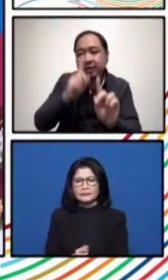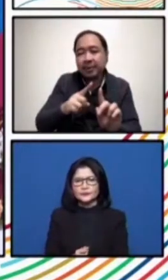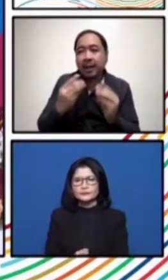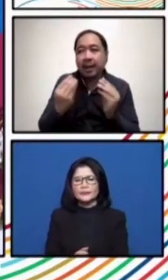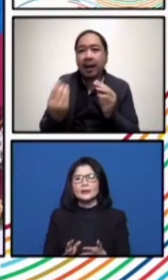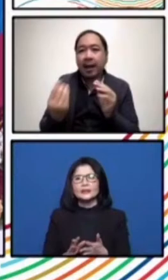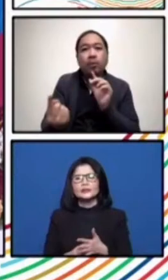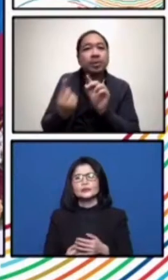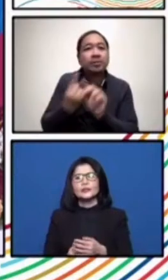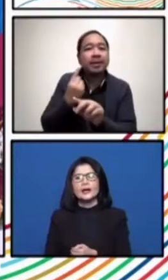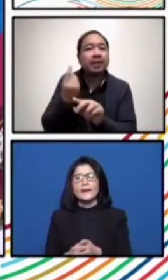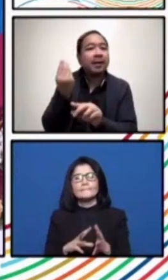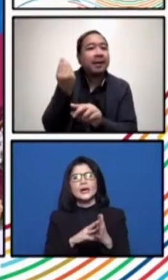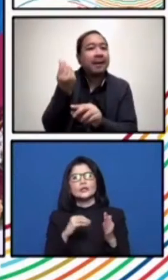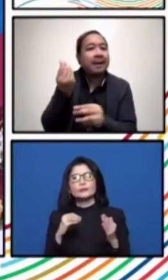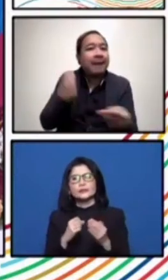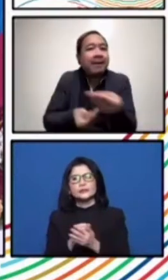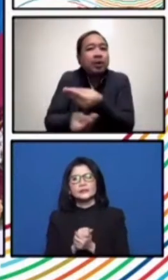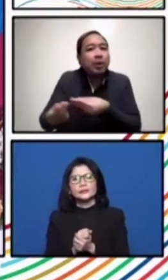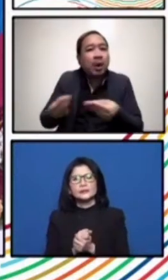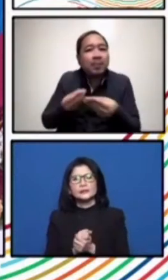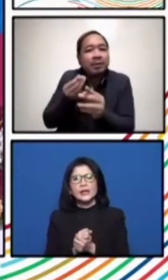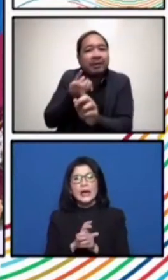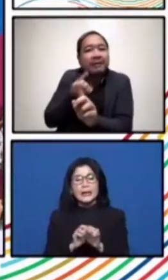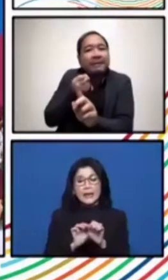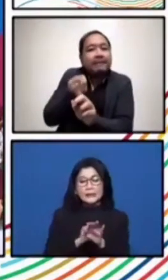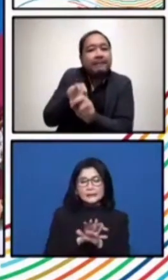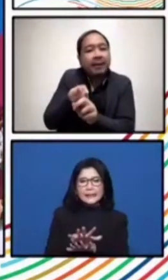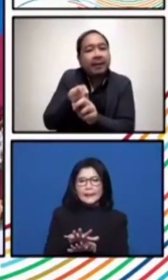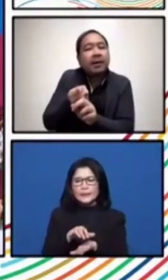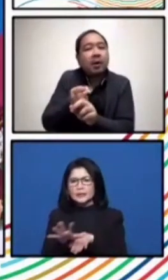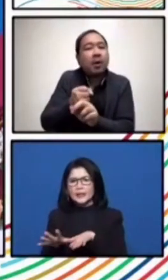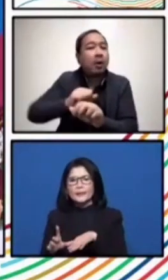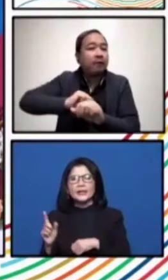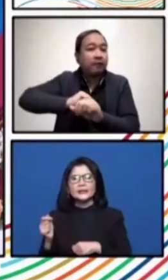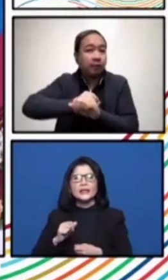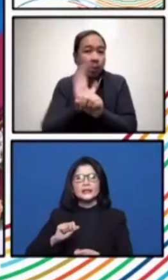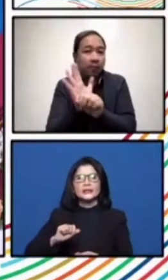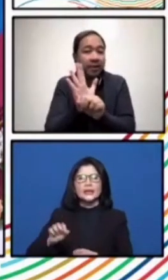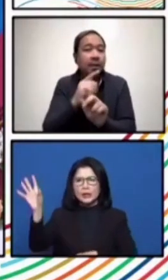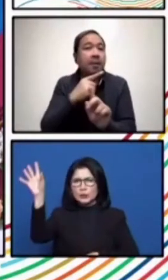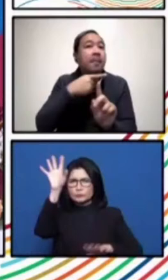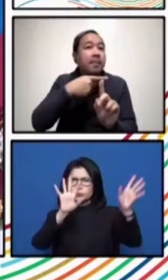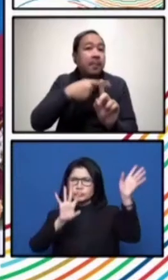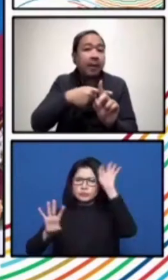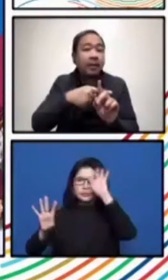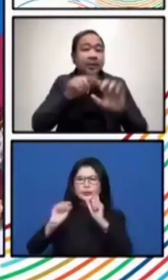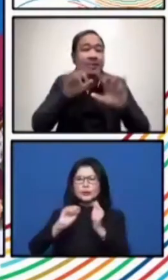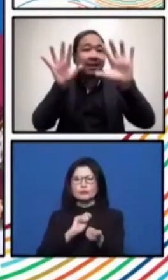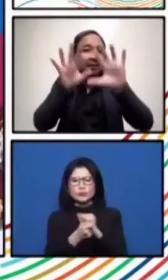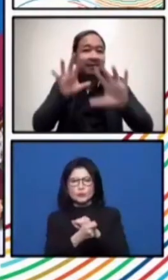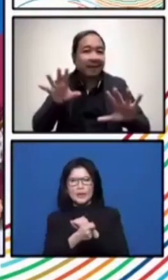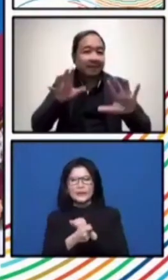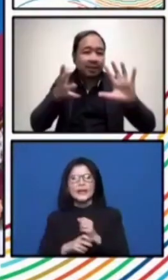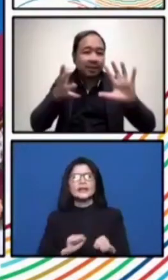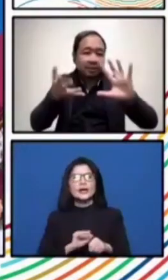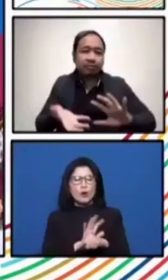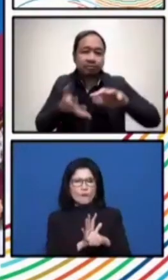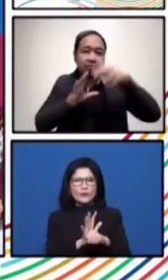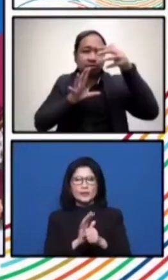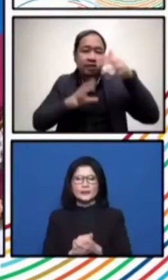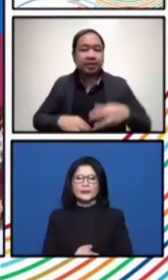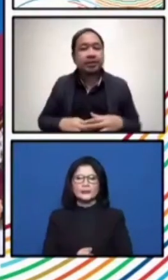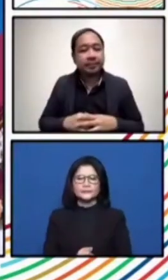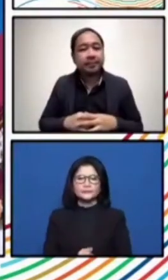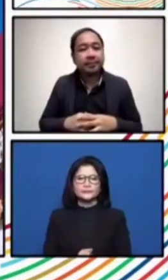economic impact of the covid-19 pandemic and climate change but they are